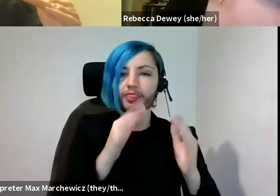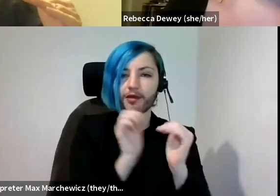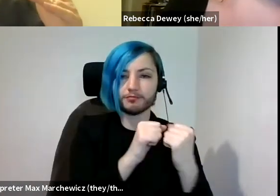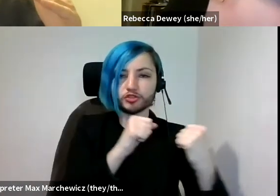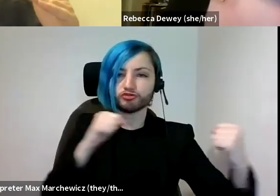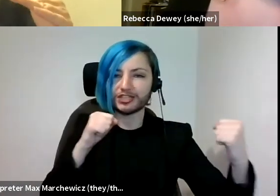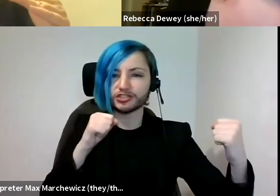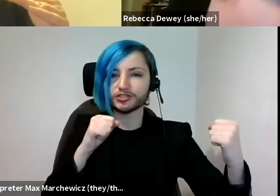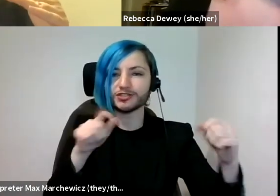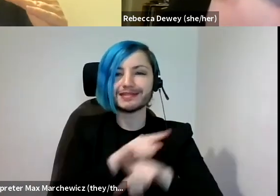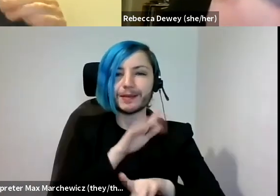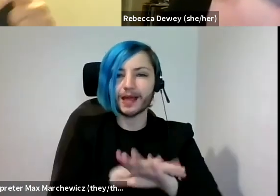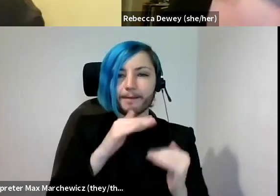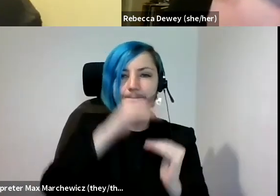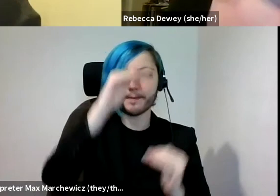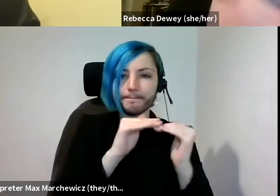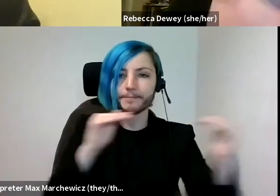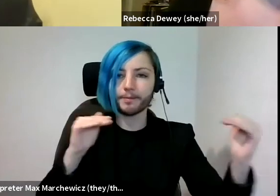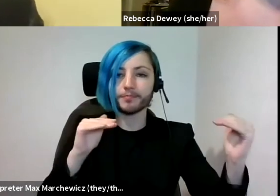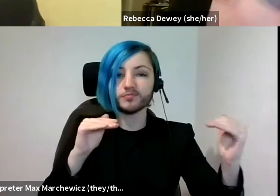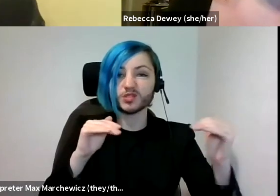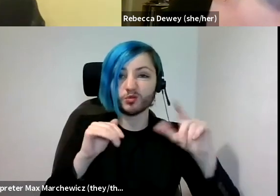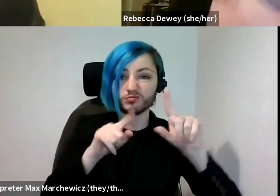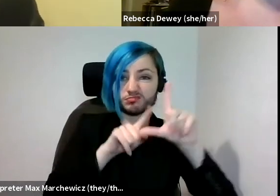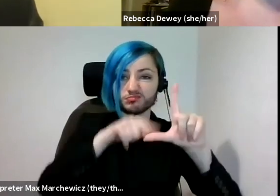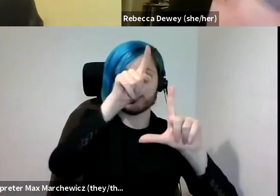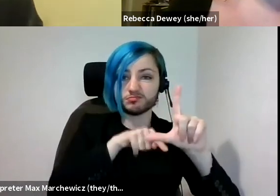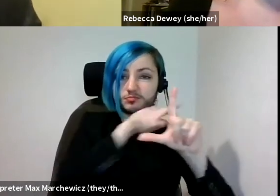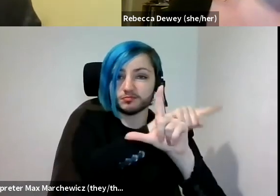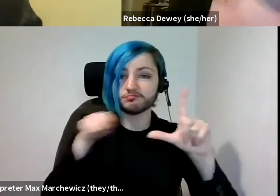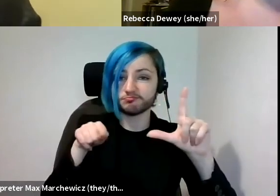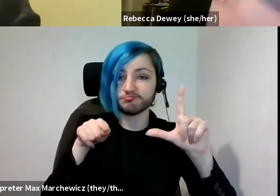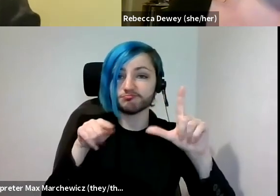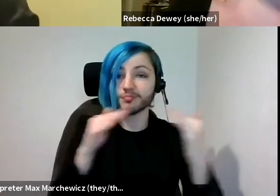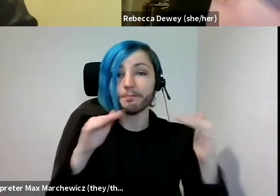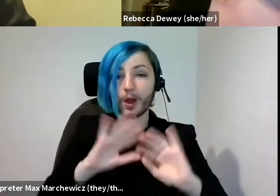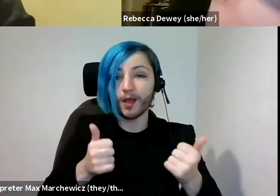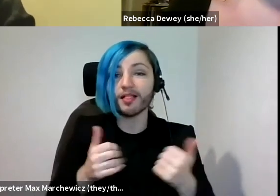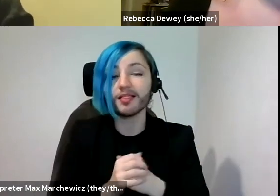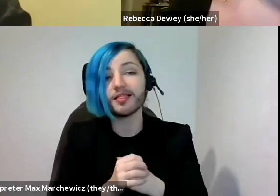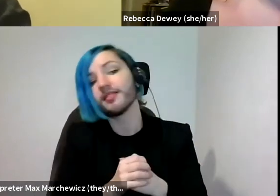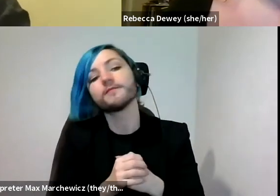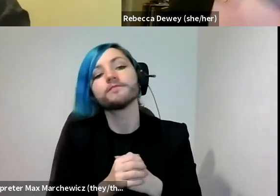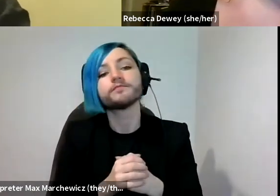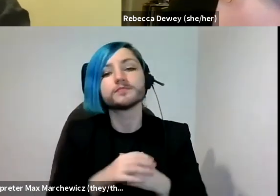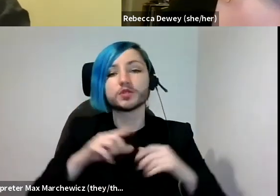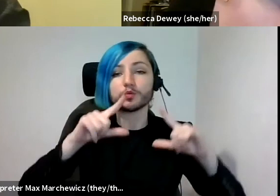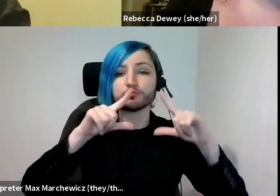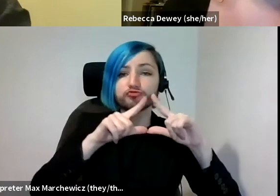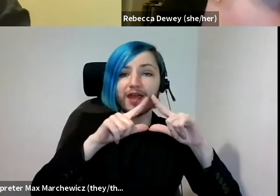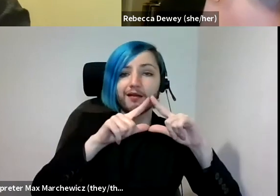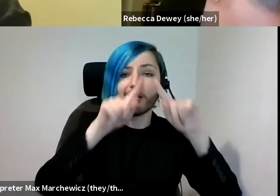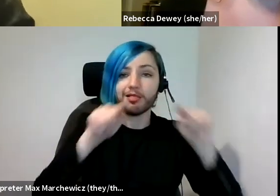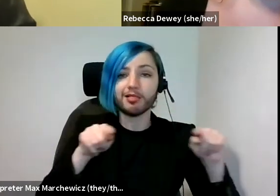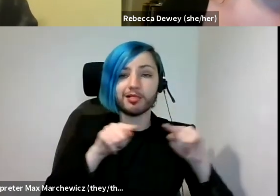another. So that L shape is very well matched to that. Of course, something in a triangle